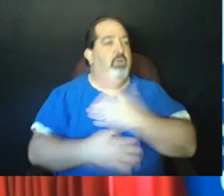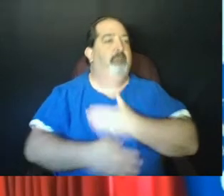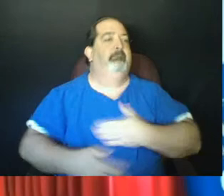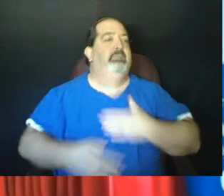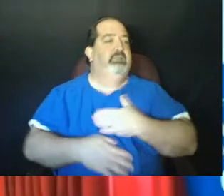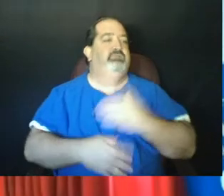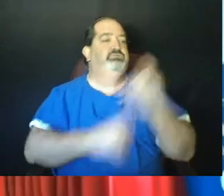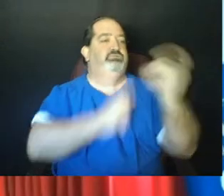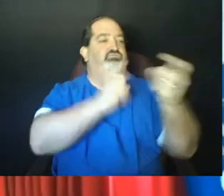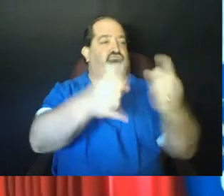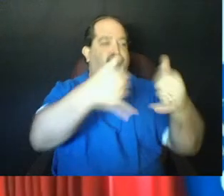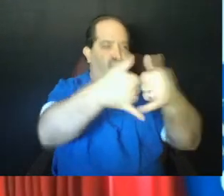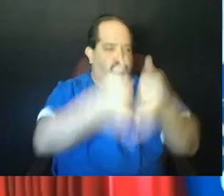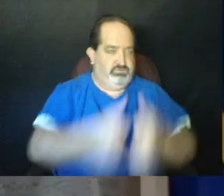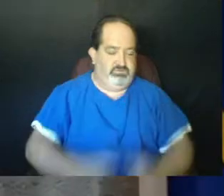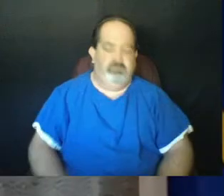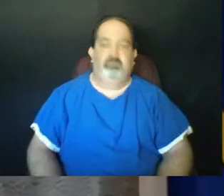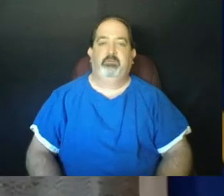to award you these.